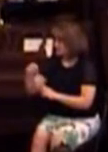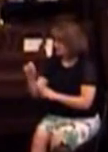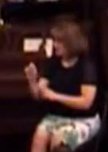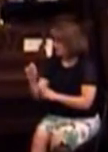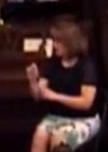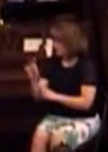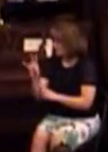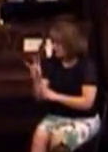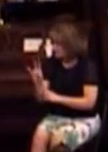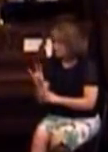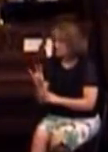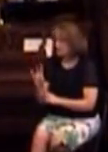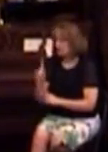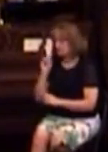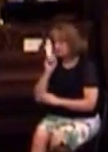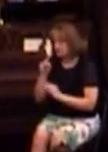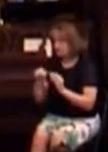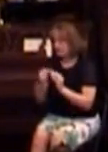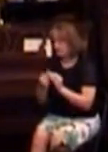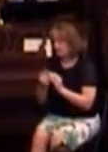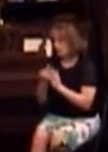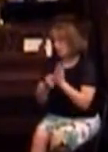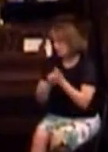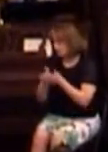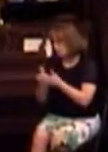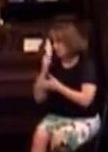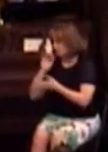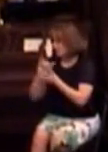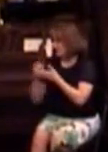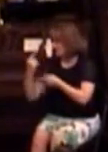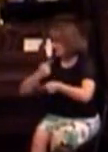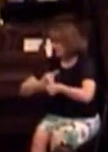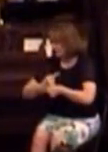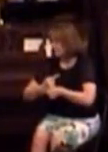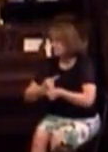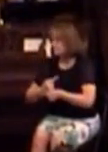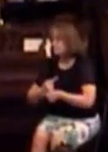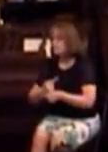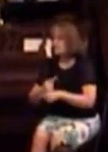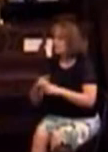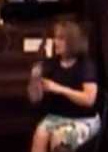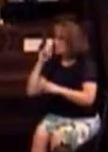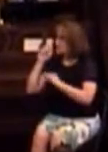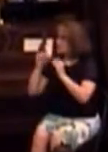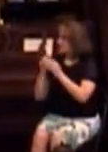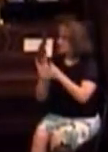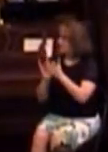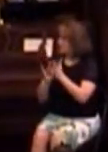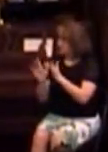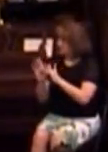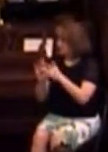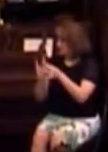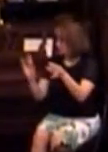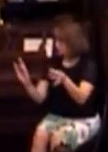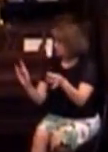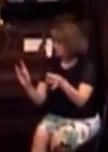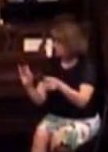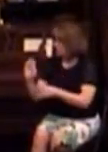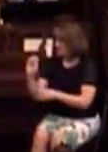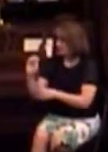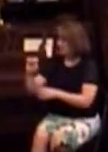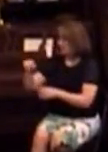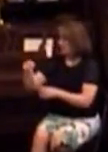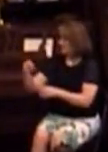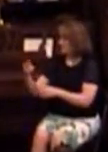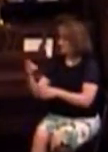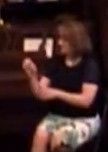scripture. And the scripture is Ephesians 2:10. I'm going to talk about this on September 17th. It says this,